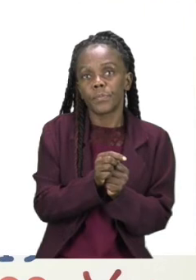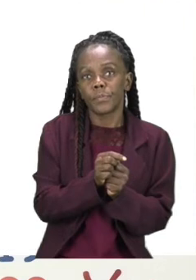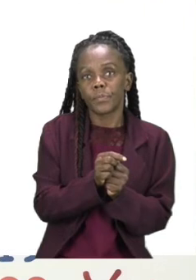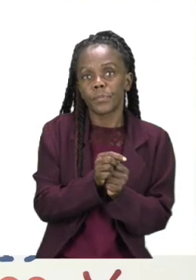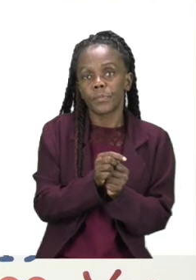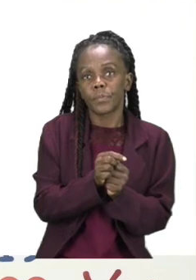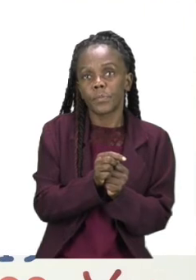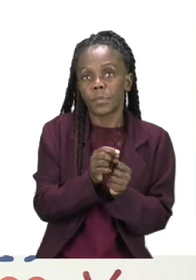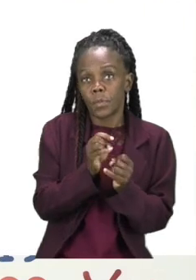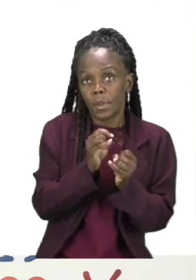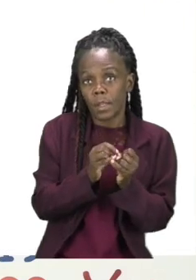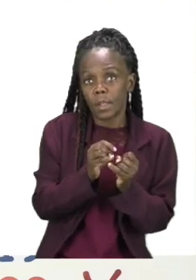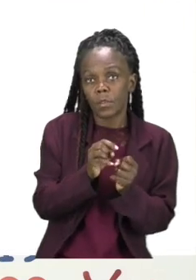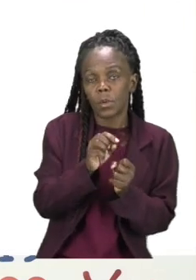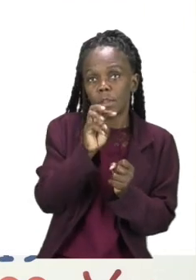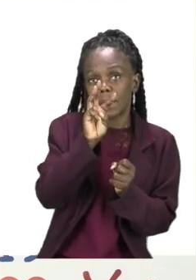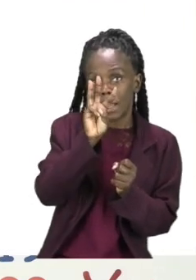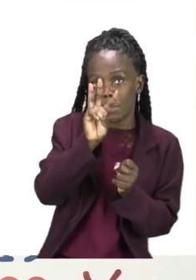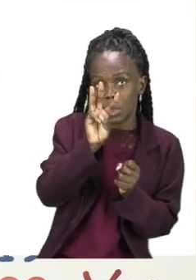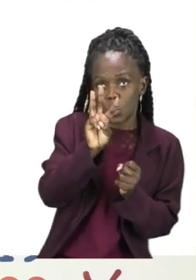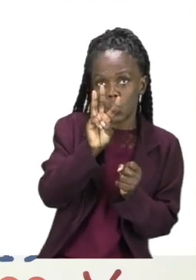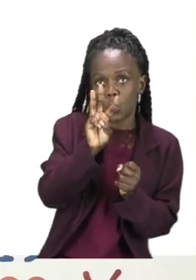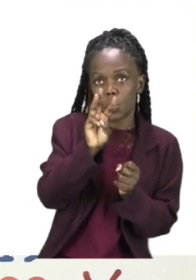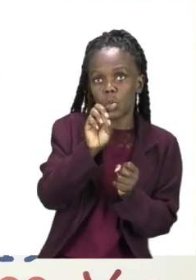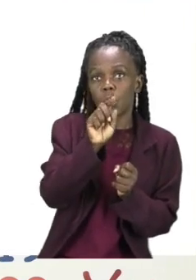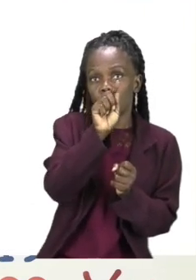The last one is W.